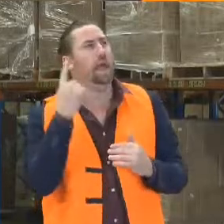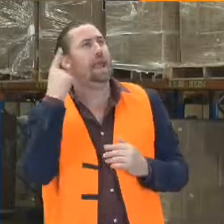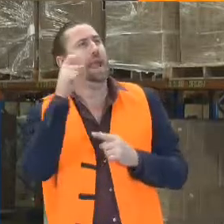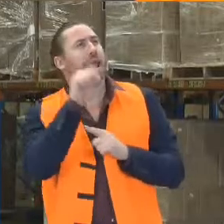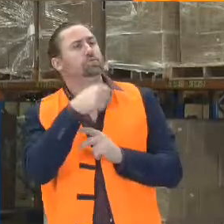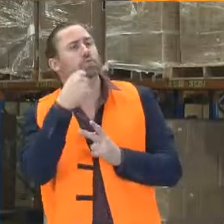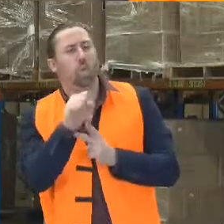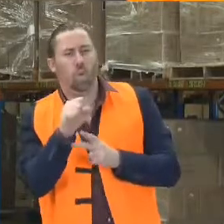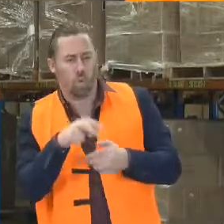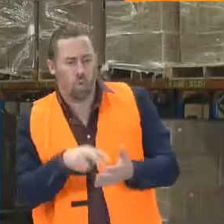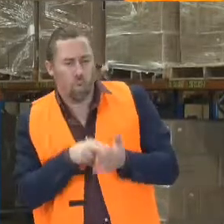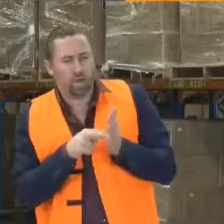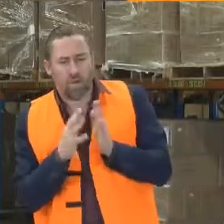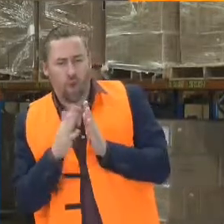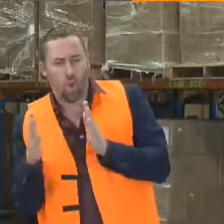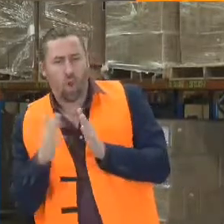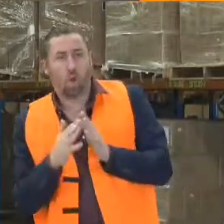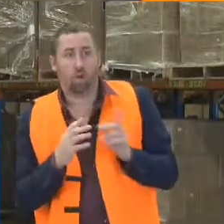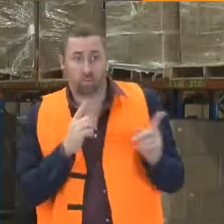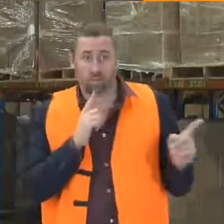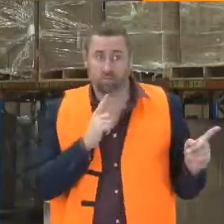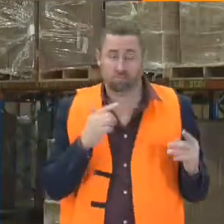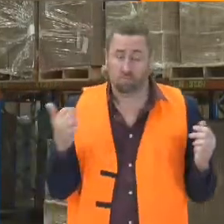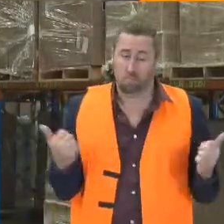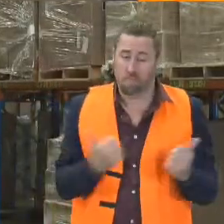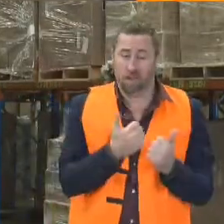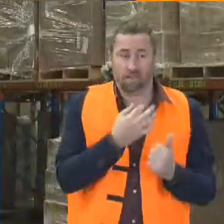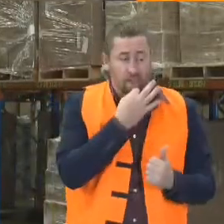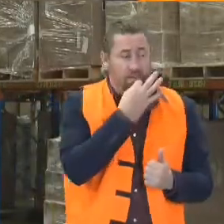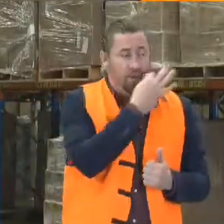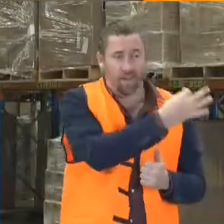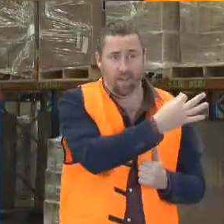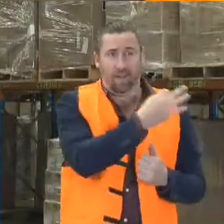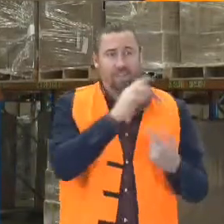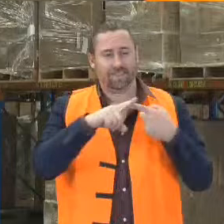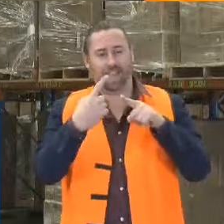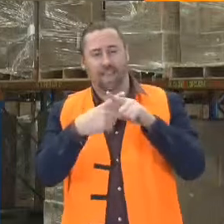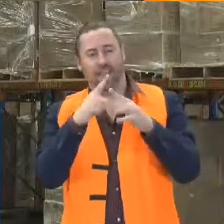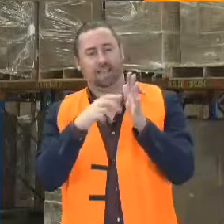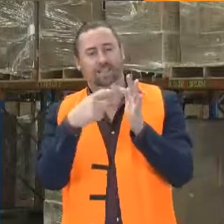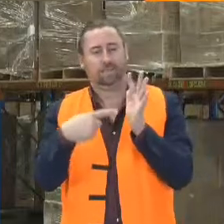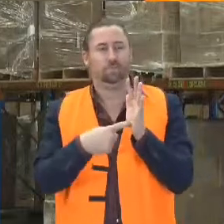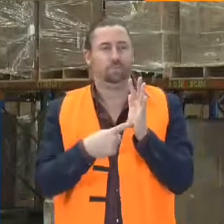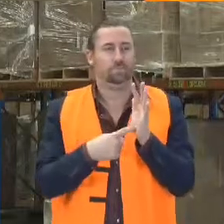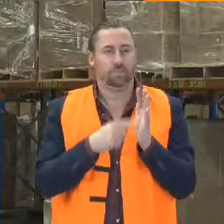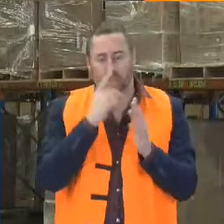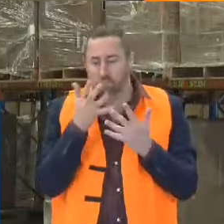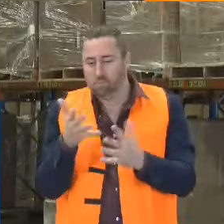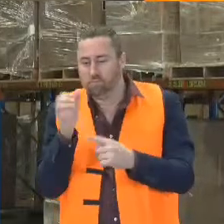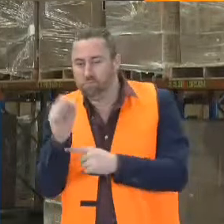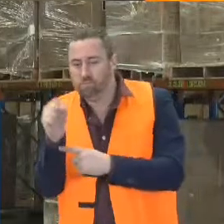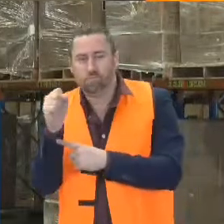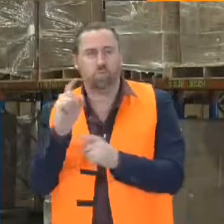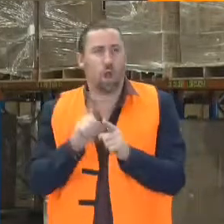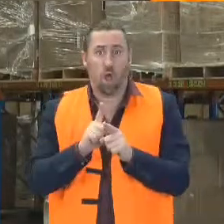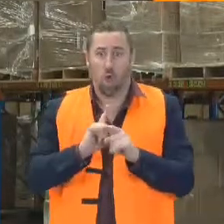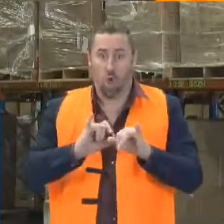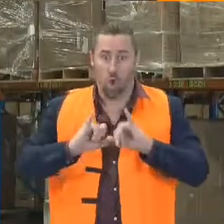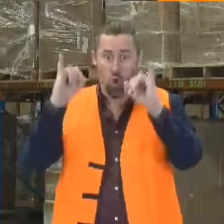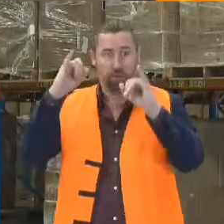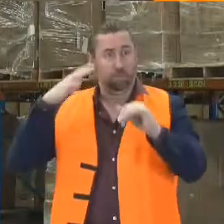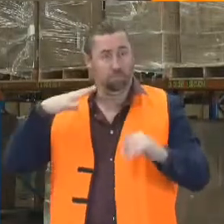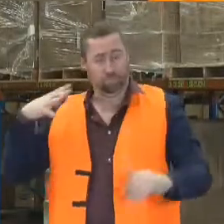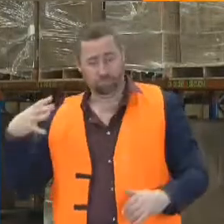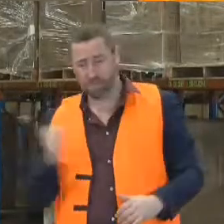Yes, the number of exemption requests has gone up, and it depends on what the exemption is for. So some people have an urgent reason to come